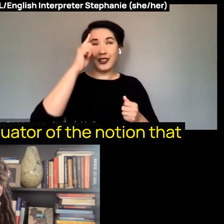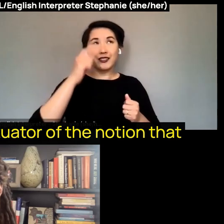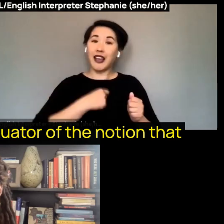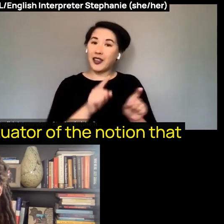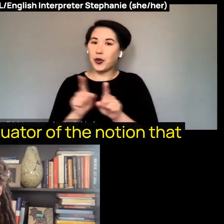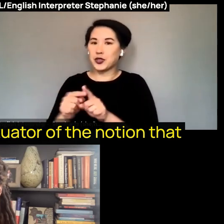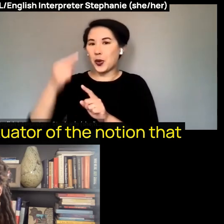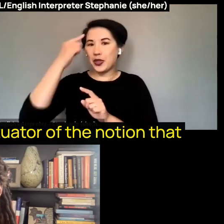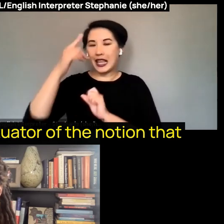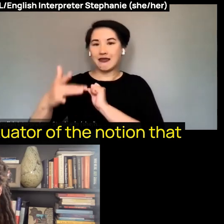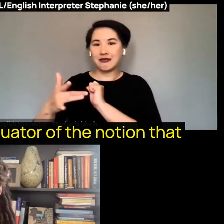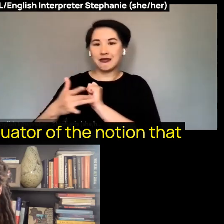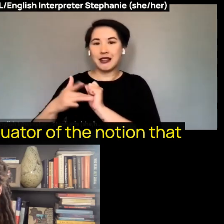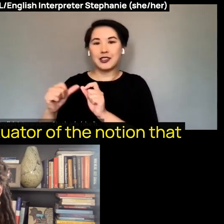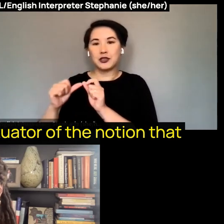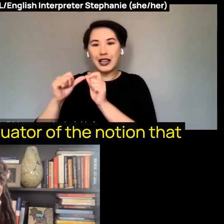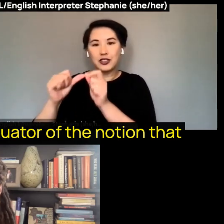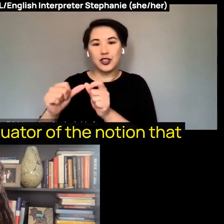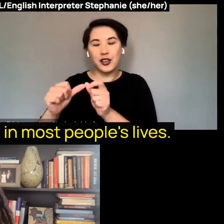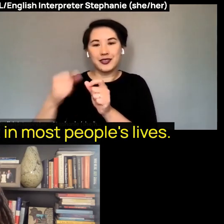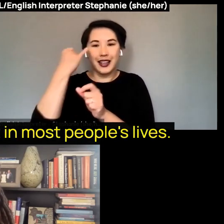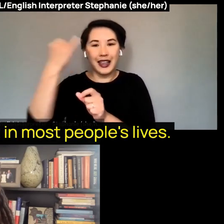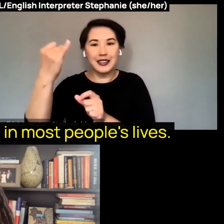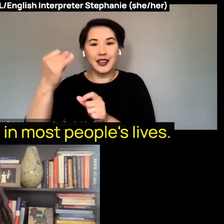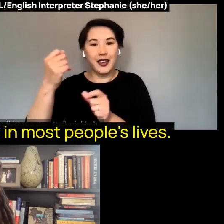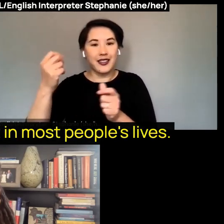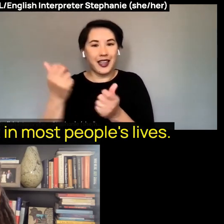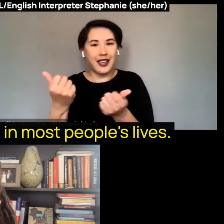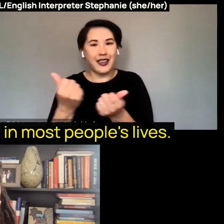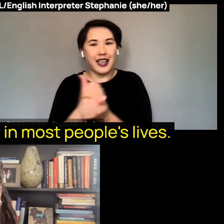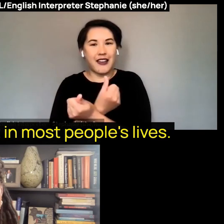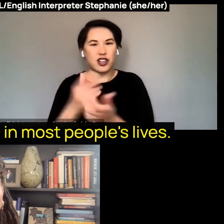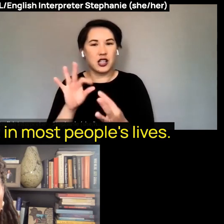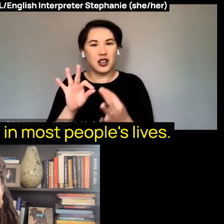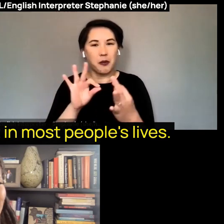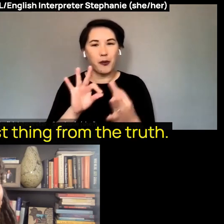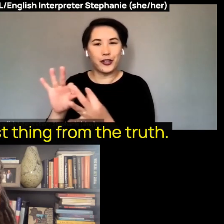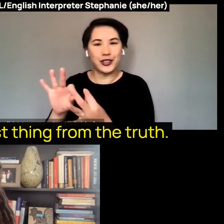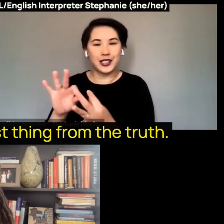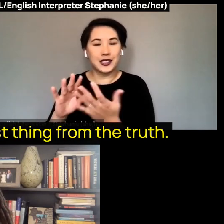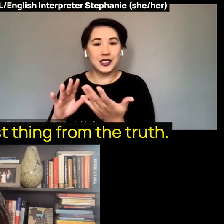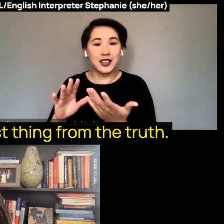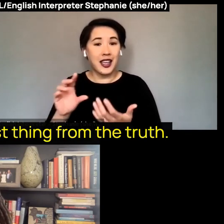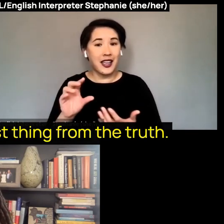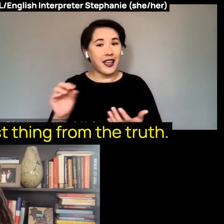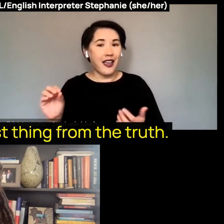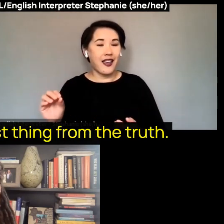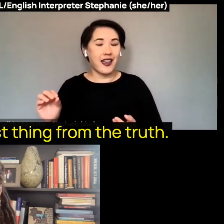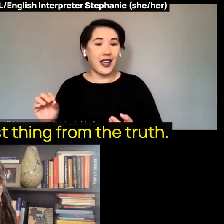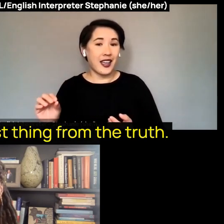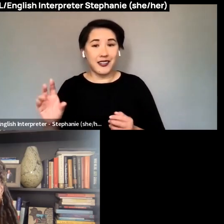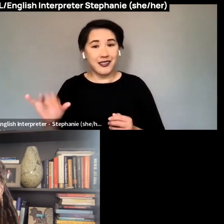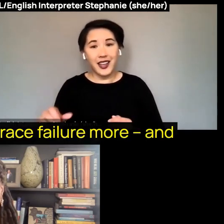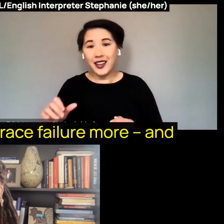a perpetuator of the notion that everything is often perfect in most people's lives, and it could be the furthest thing from the